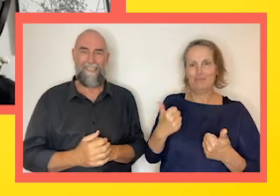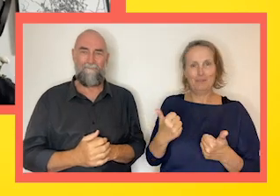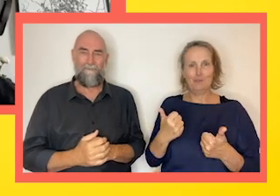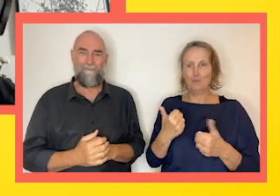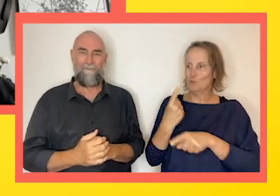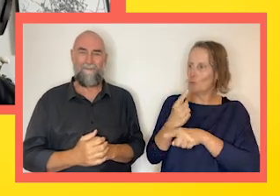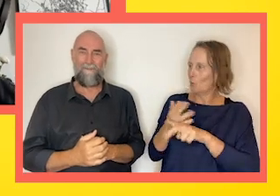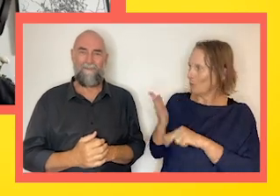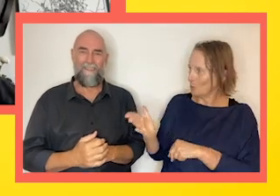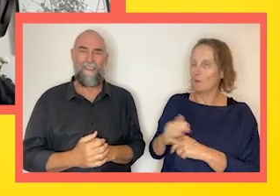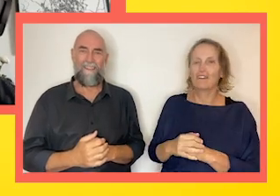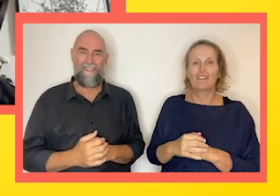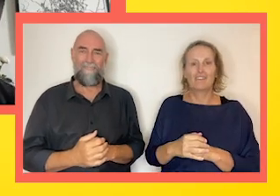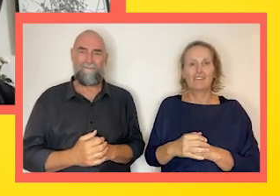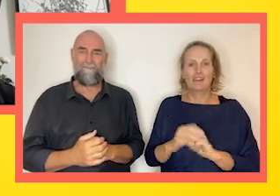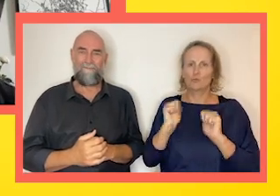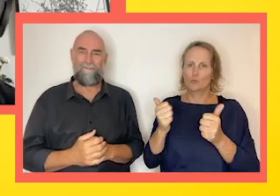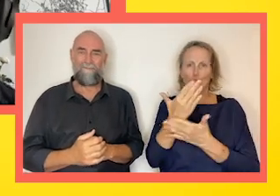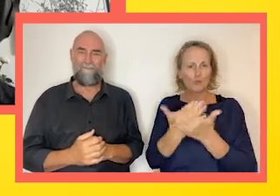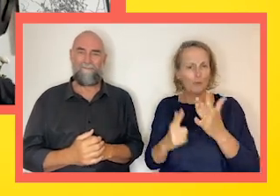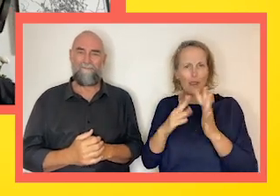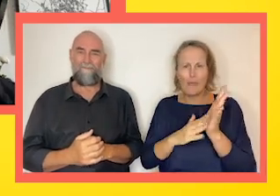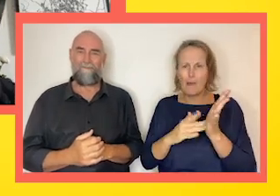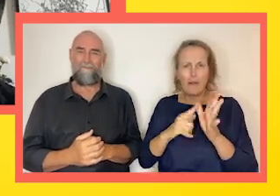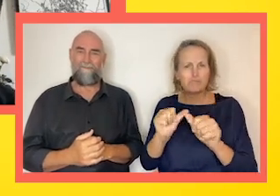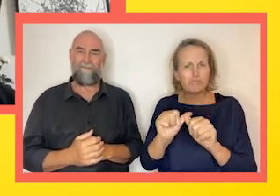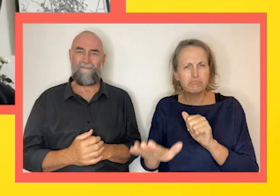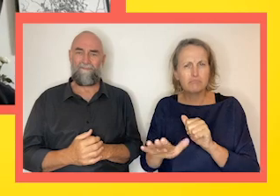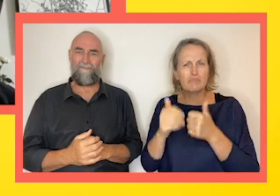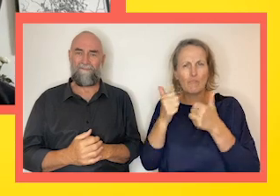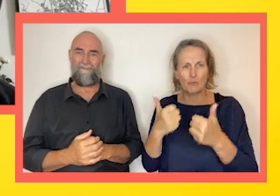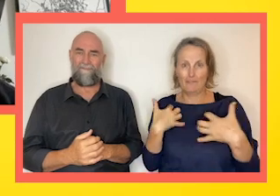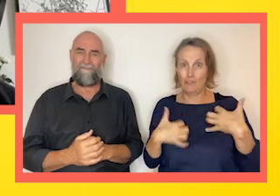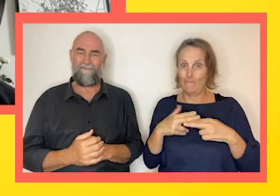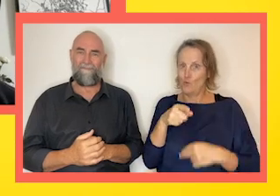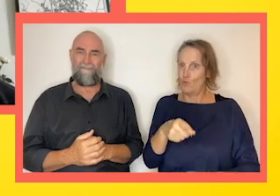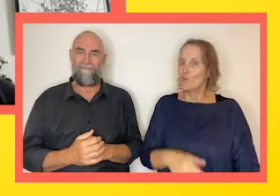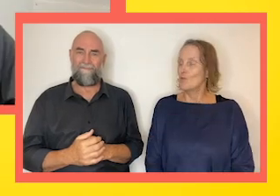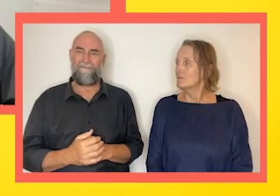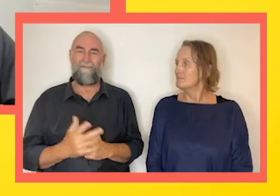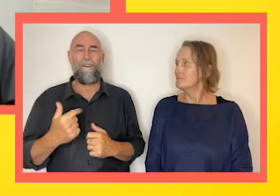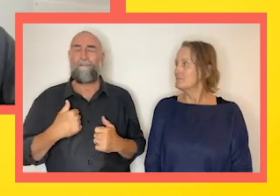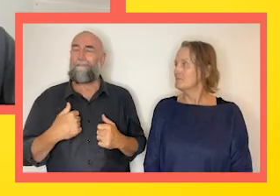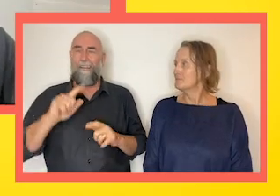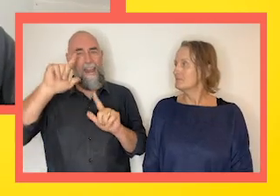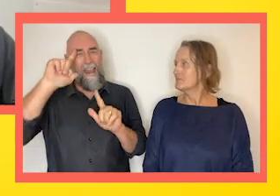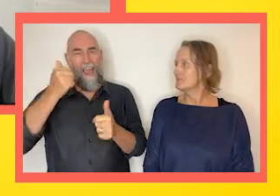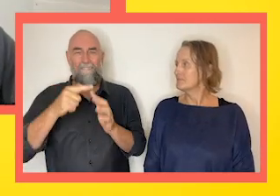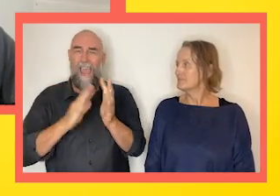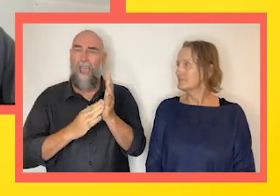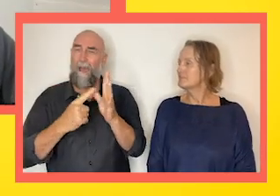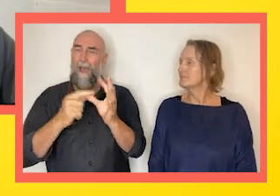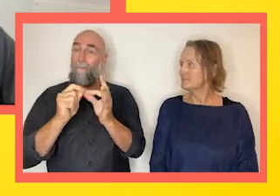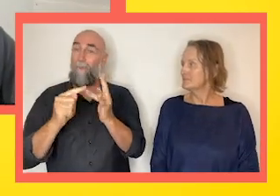been great to chat with you. And what a story Emma has as well. That's really exciting stuff. We love Emma